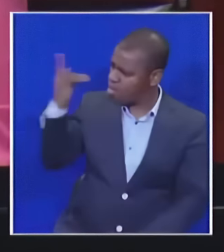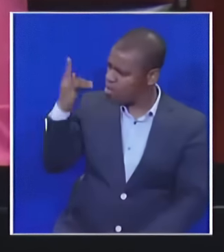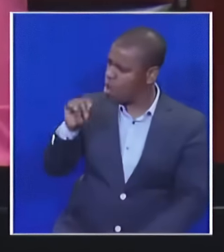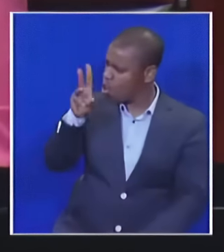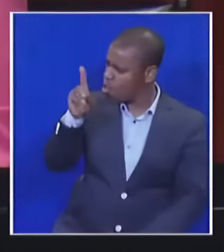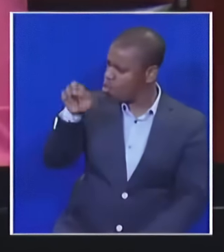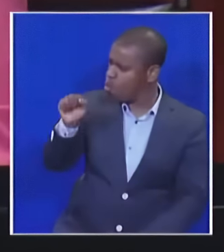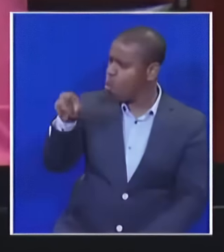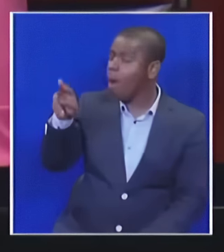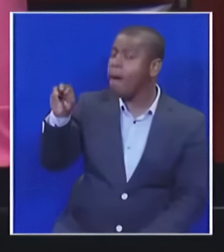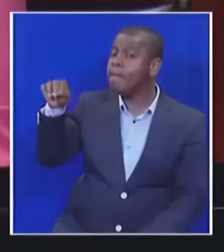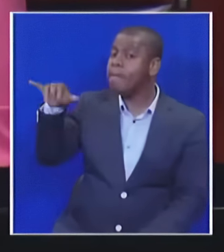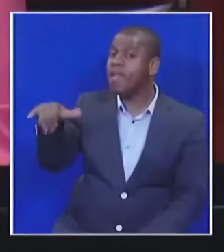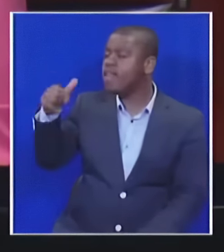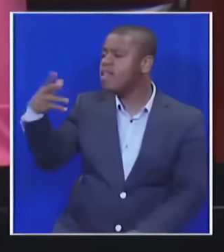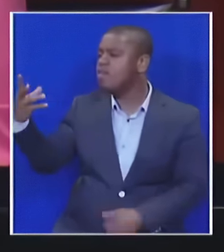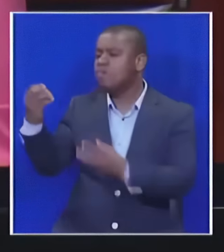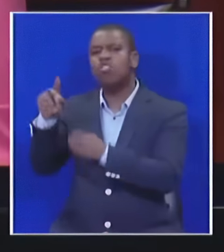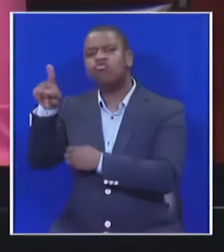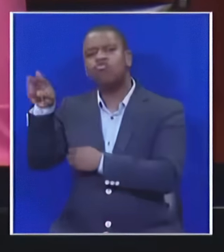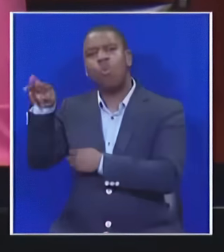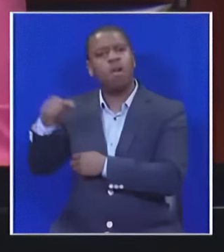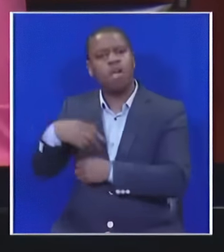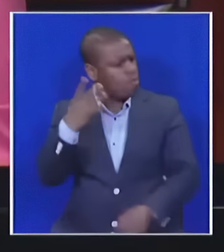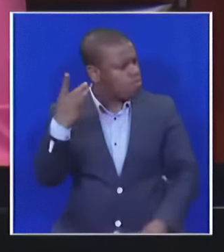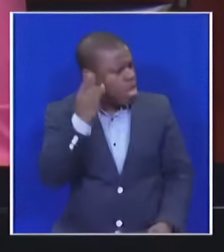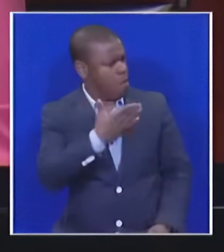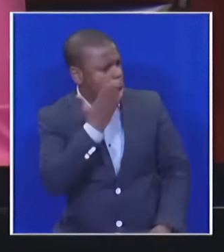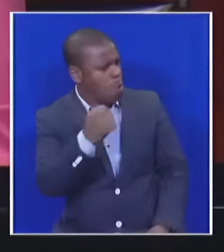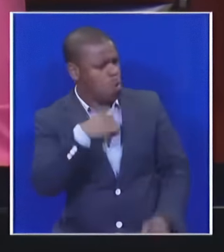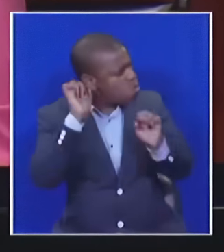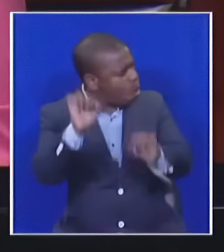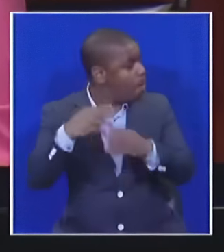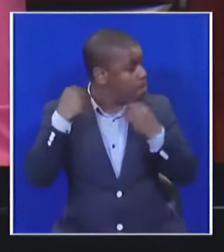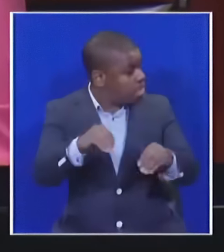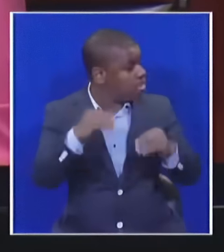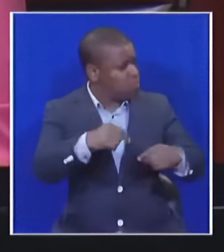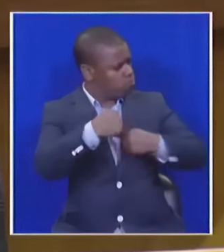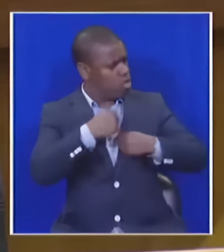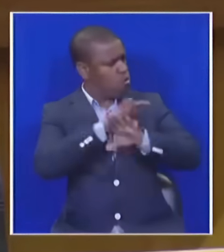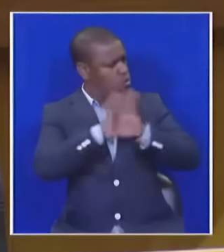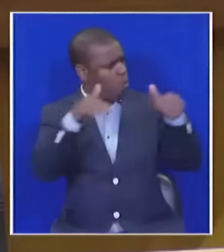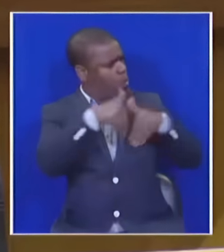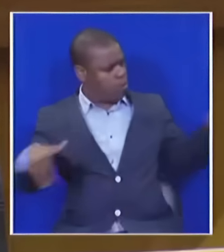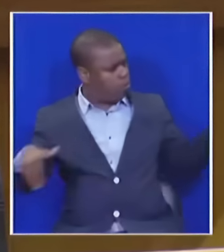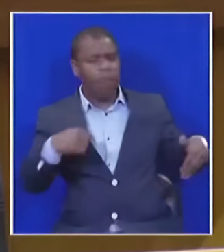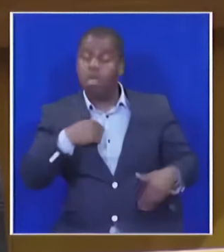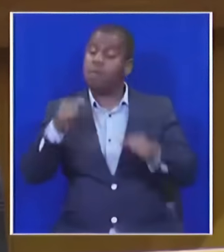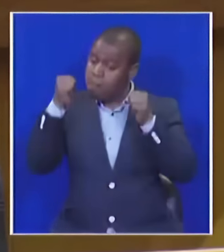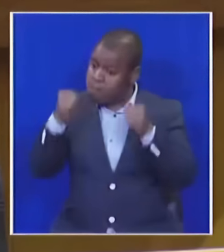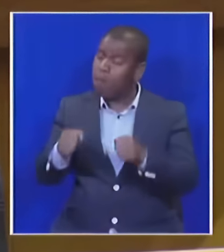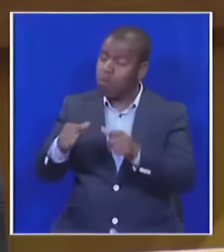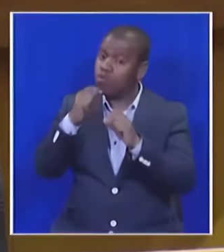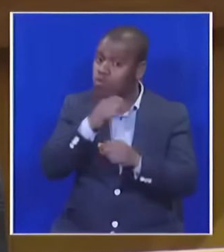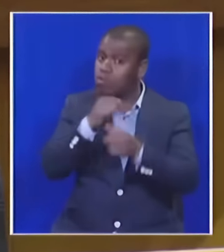said not, I if will you didn't check. hear it, it's your own business. I've heard it. And this is what I'm going to use here. Honorable you can't tell me how I member,